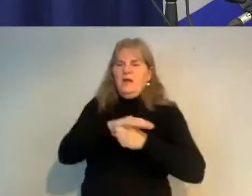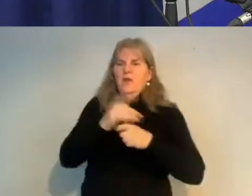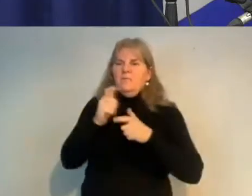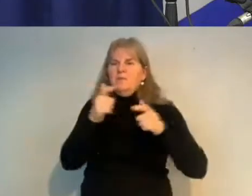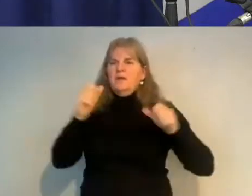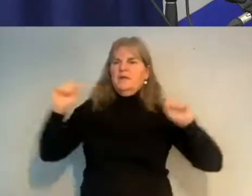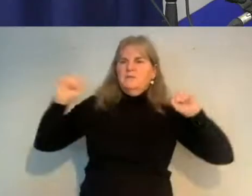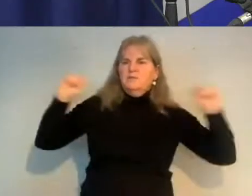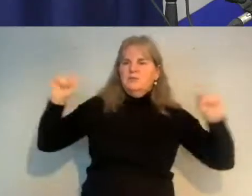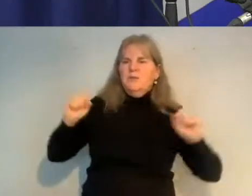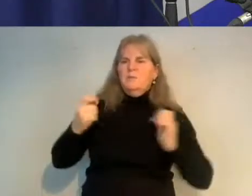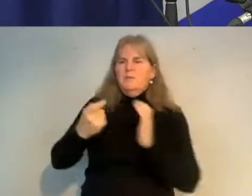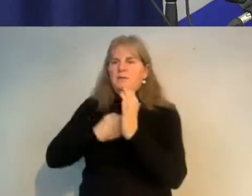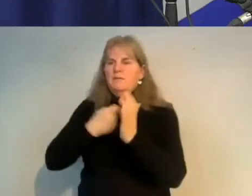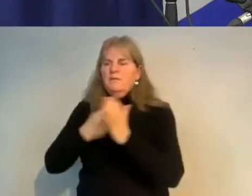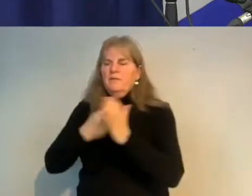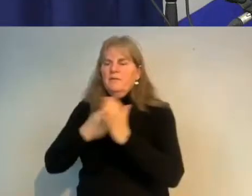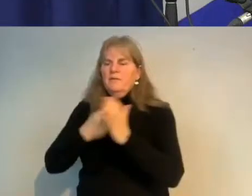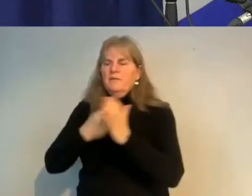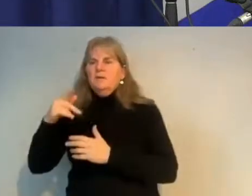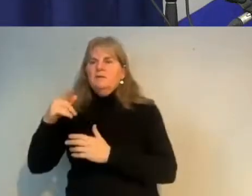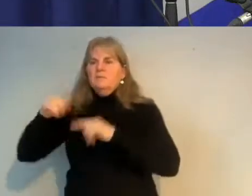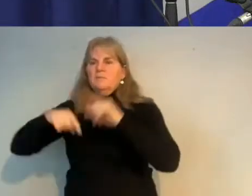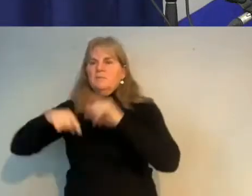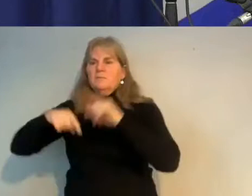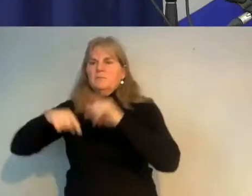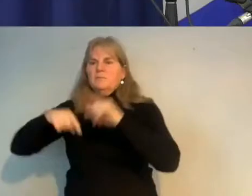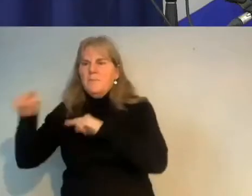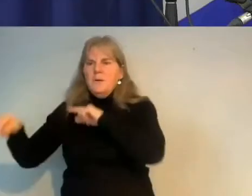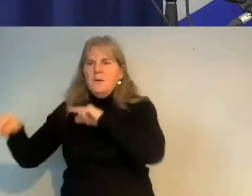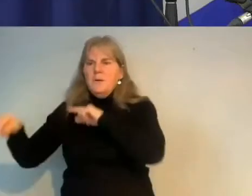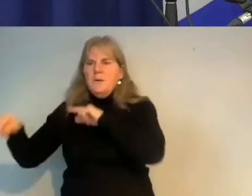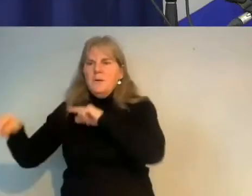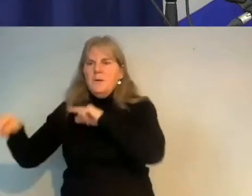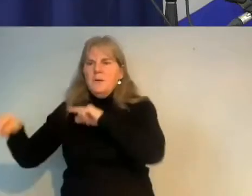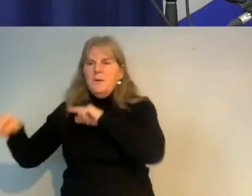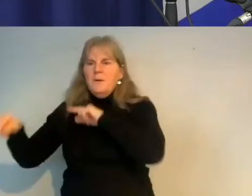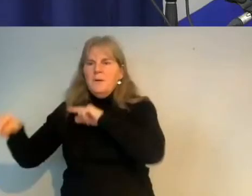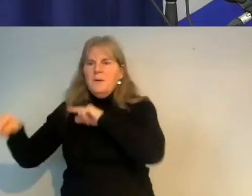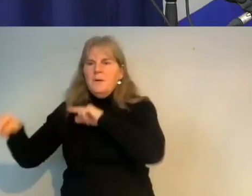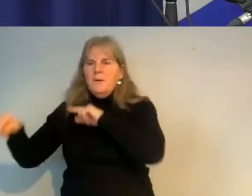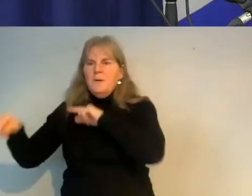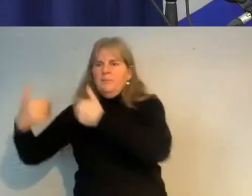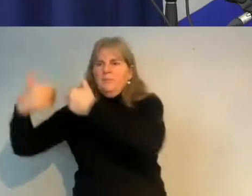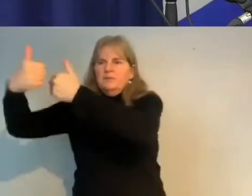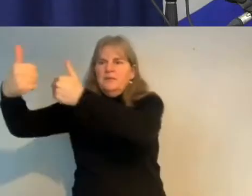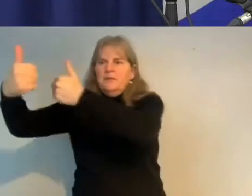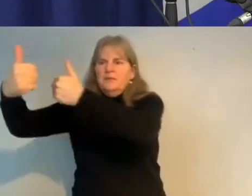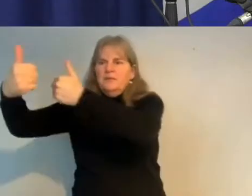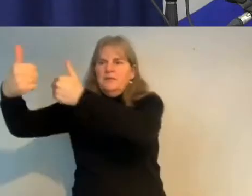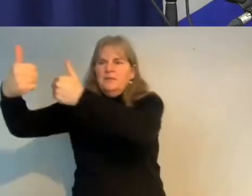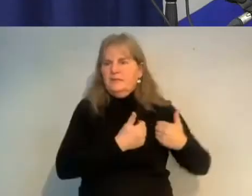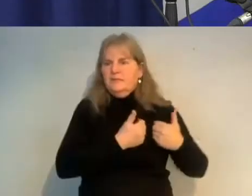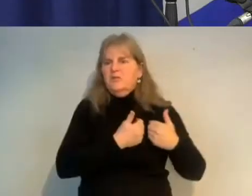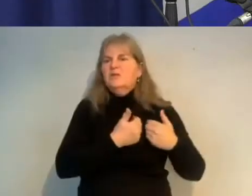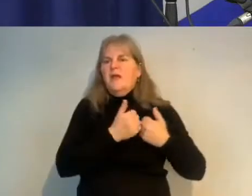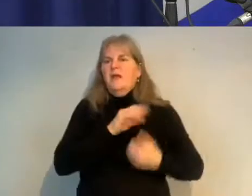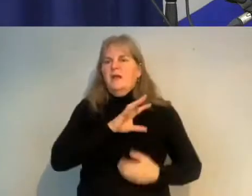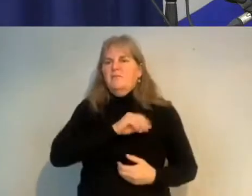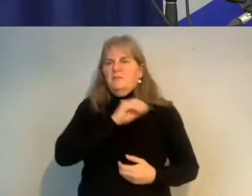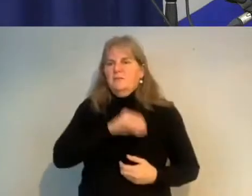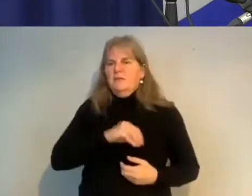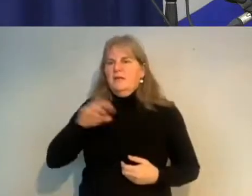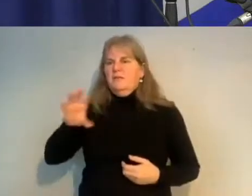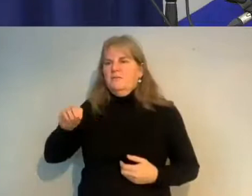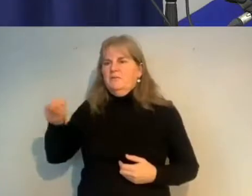a multi-purpose room, among others. Boy, are we lucky to have that place. And each of those areas is individually governed by a new limit